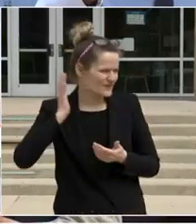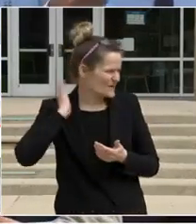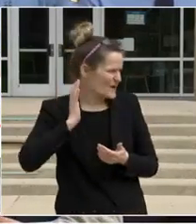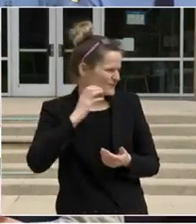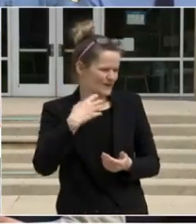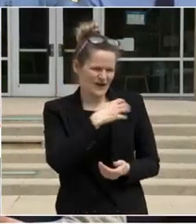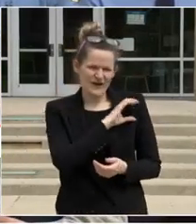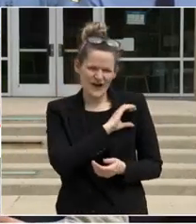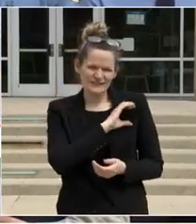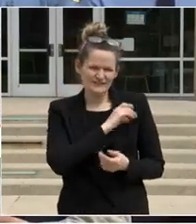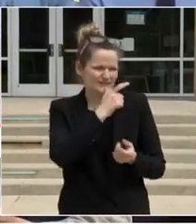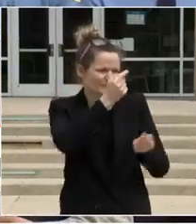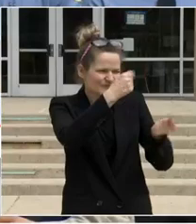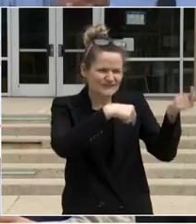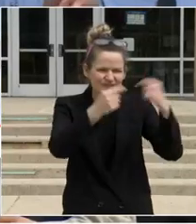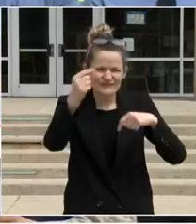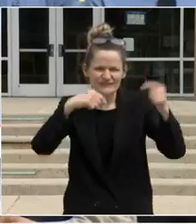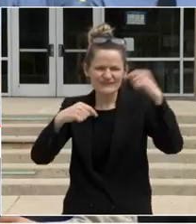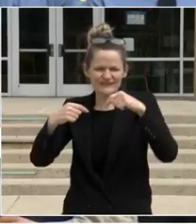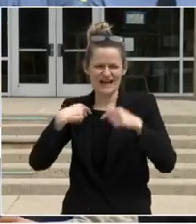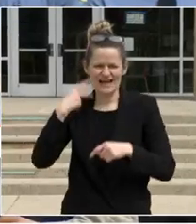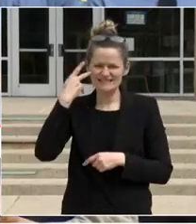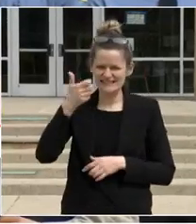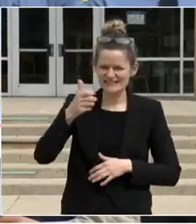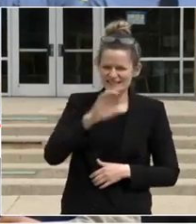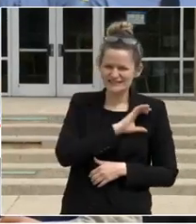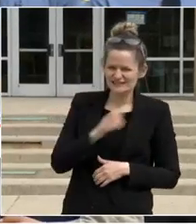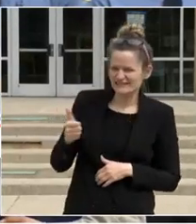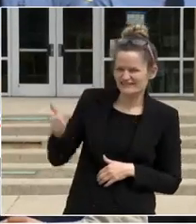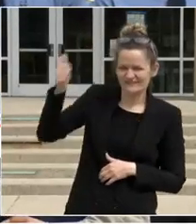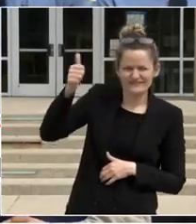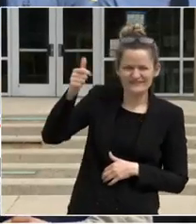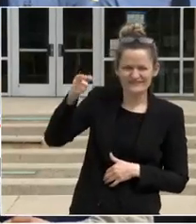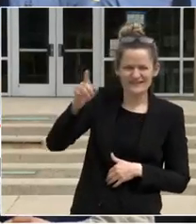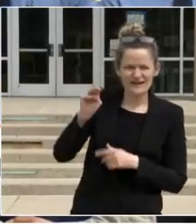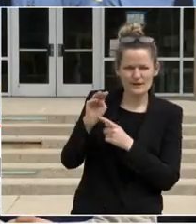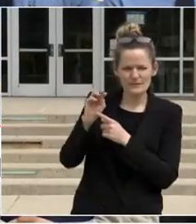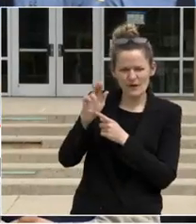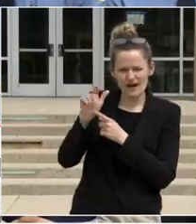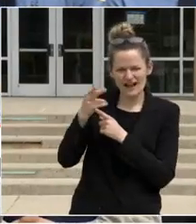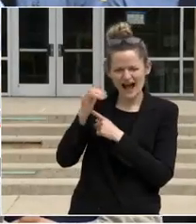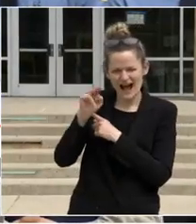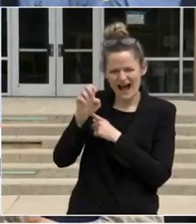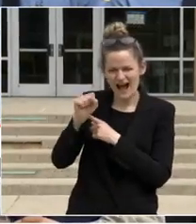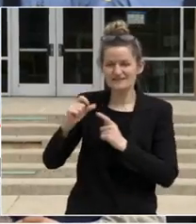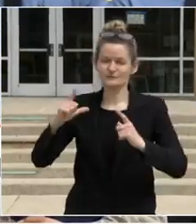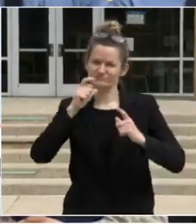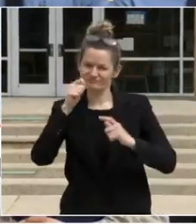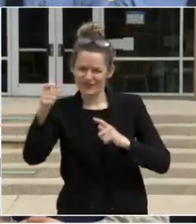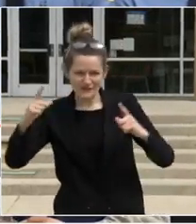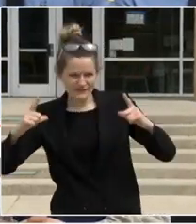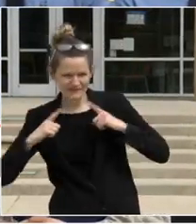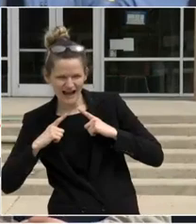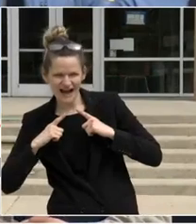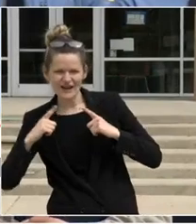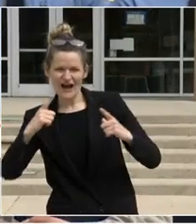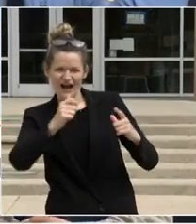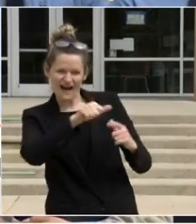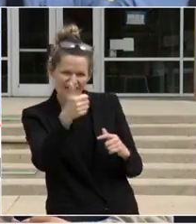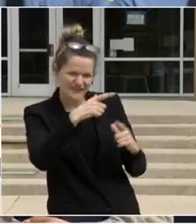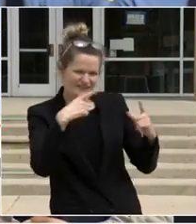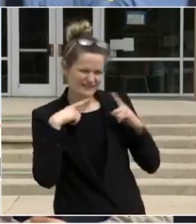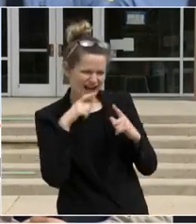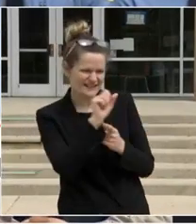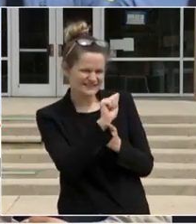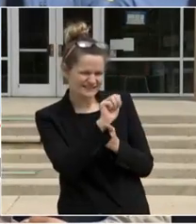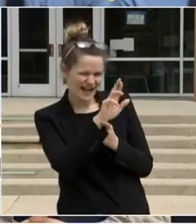well. I see Detective Sergeant Marani Hines. I see a retired Sergeant Sonia Flipping in the background. Am I